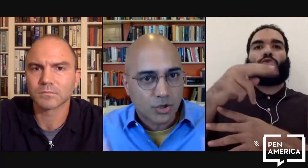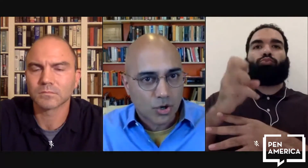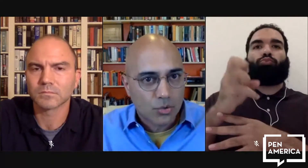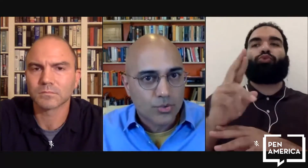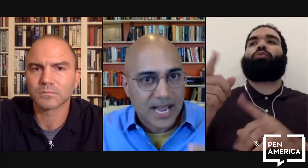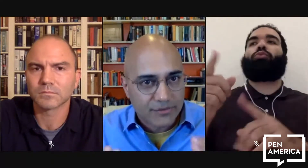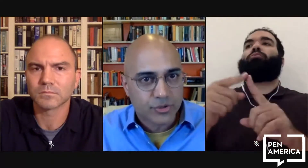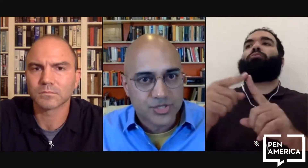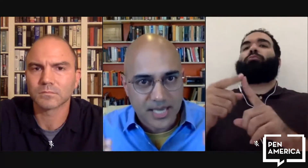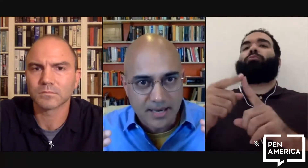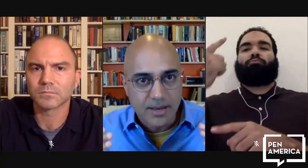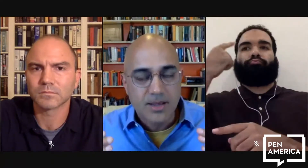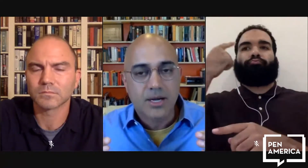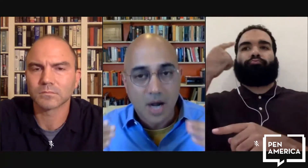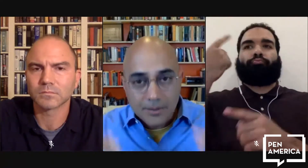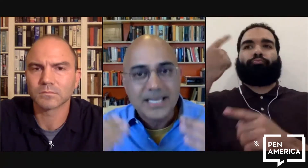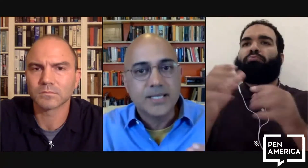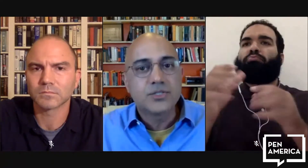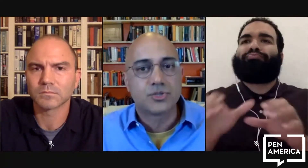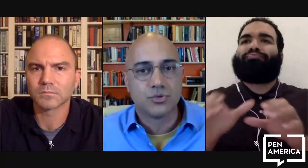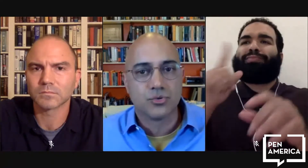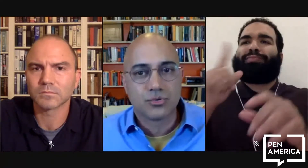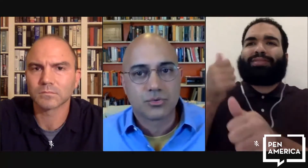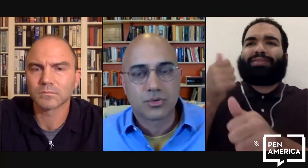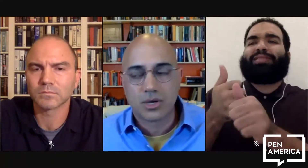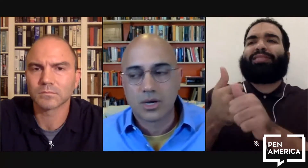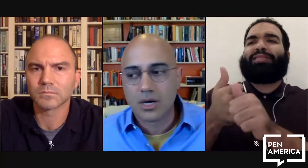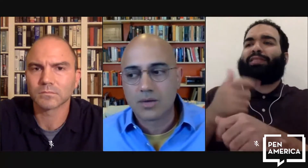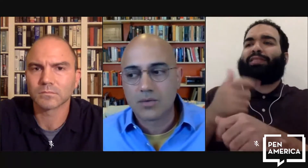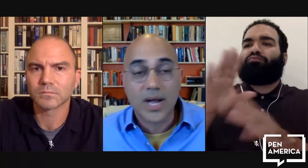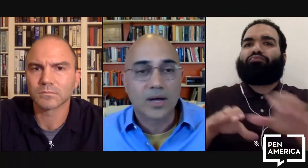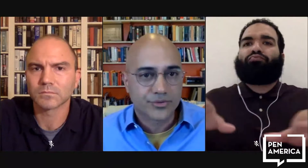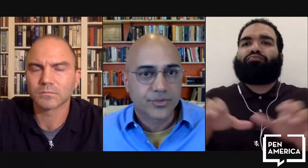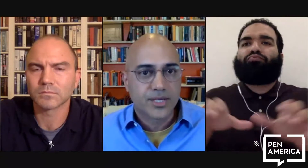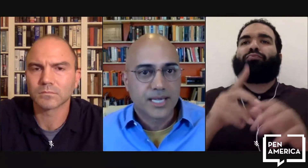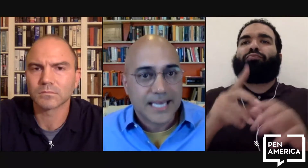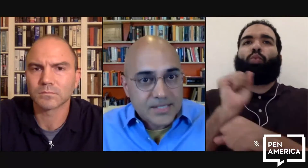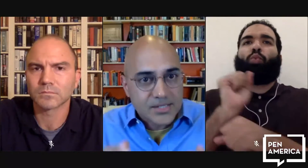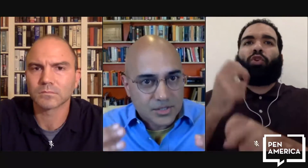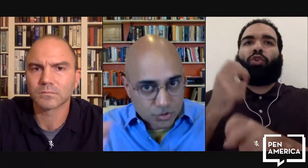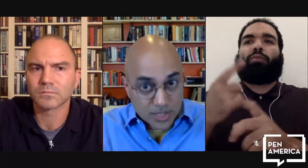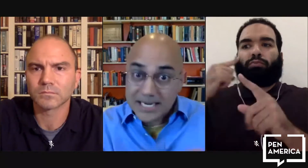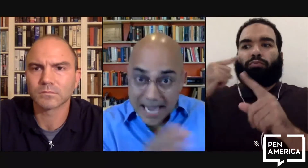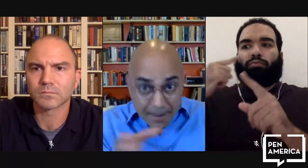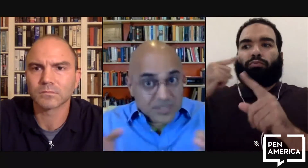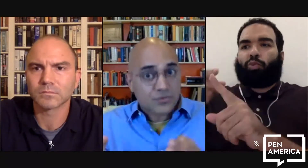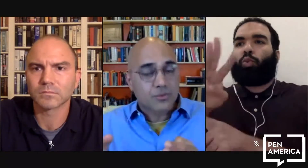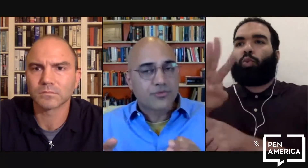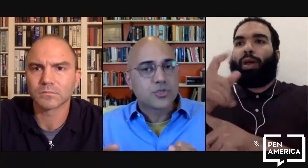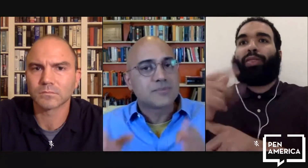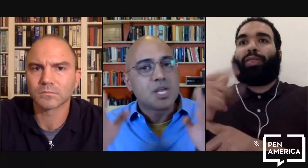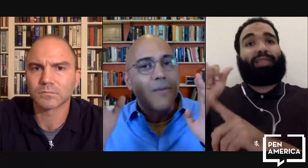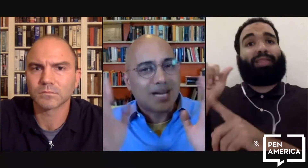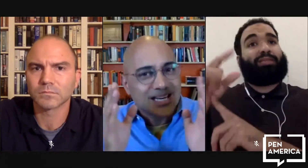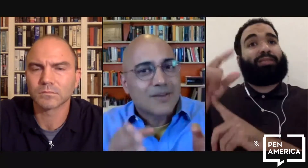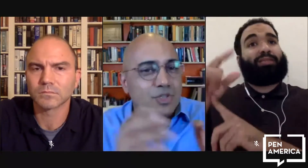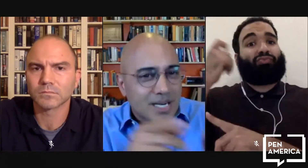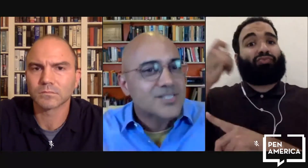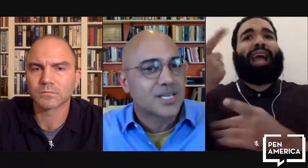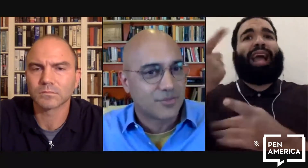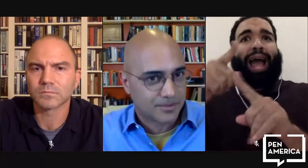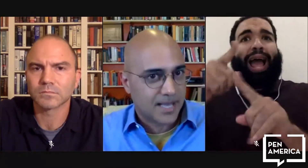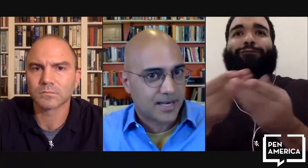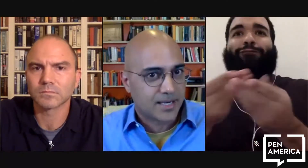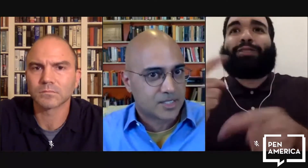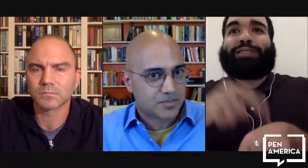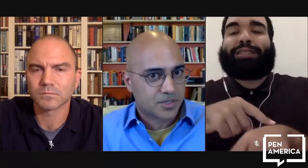of your own efforts and coming into wealth is the dream. And it happens for him a few times, but it never does